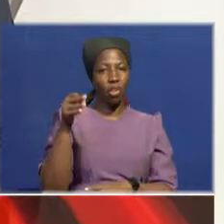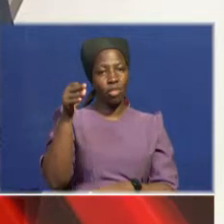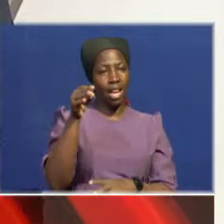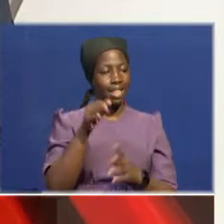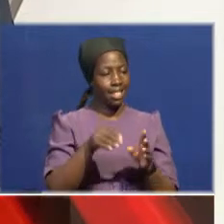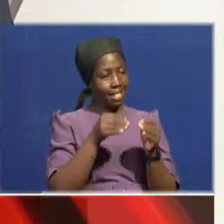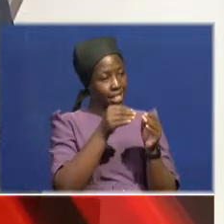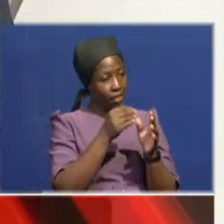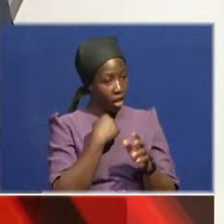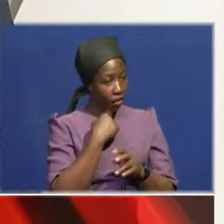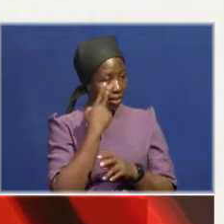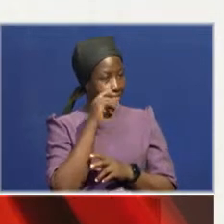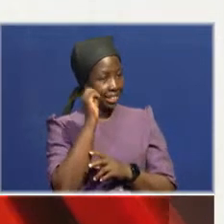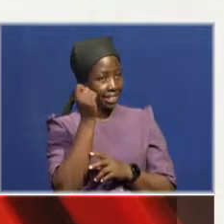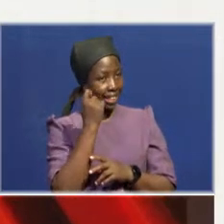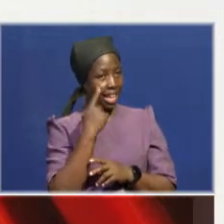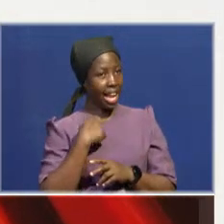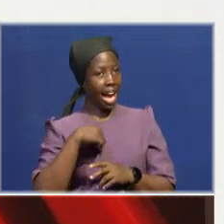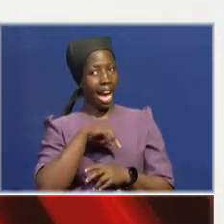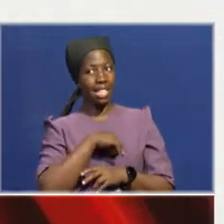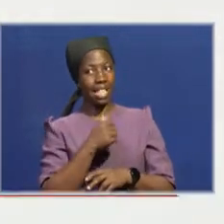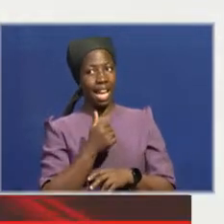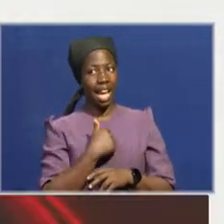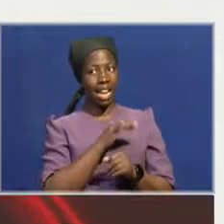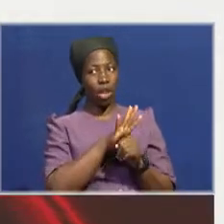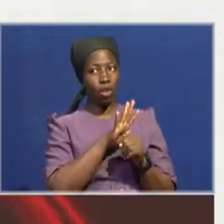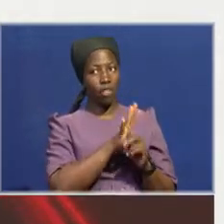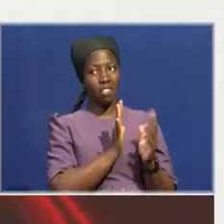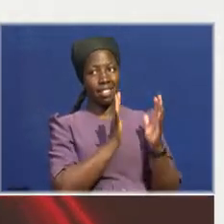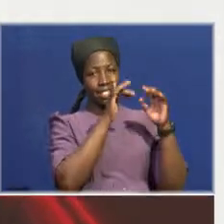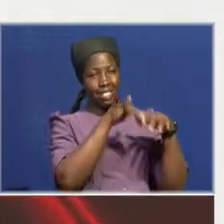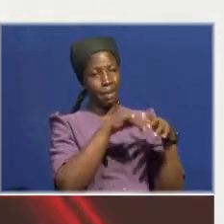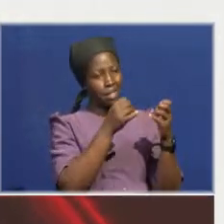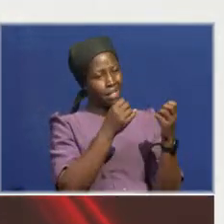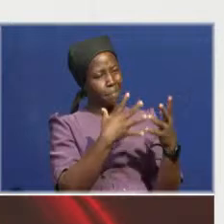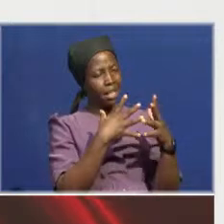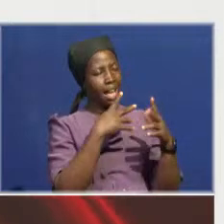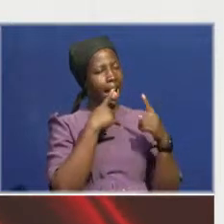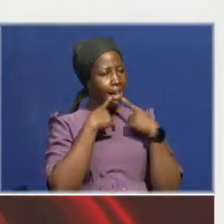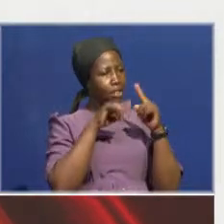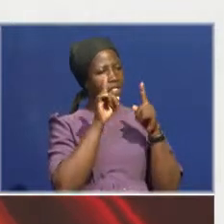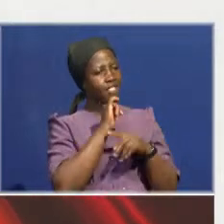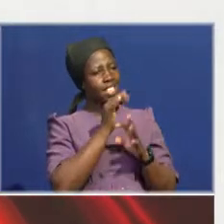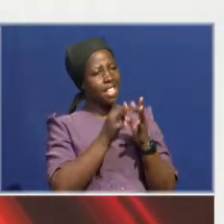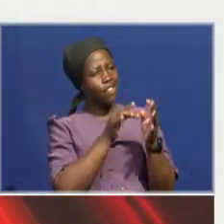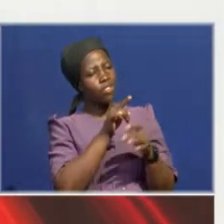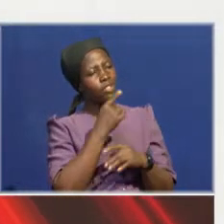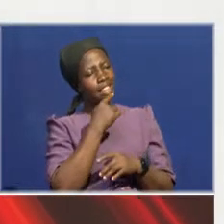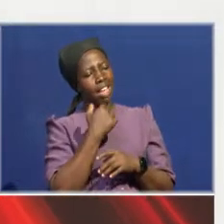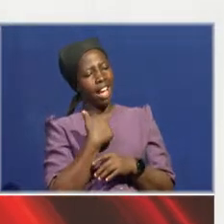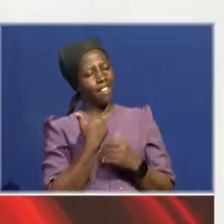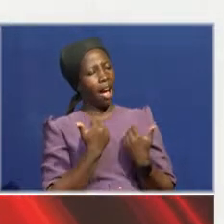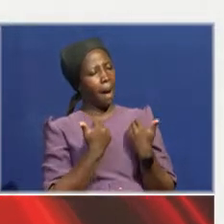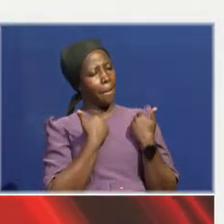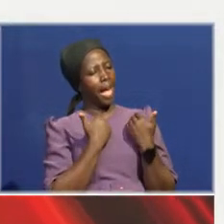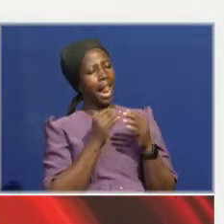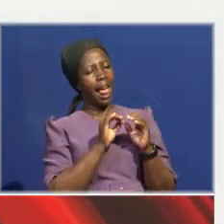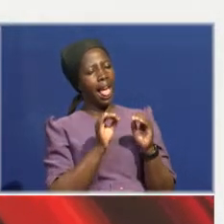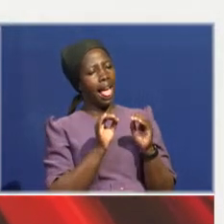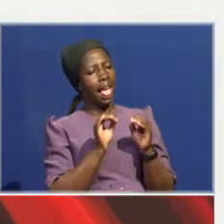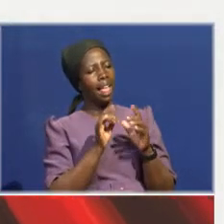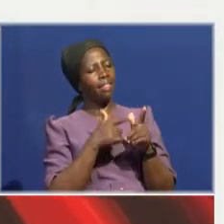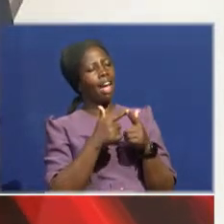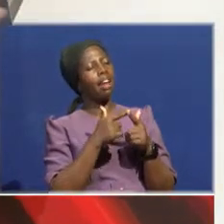you've seen Kenya, we have been hosting many, many summits, and many more have been announced. So if you say you don't have beds, how are you going to accommodate those guests?